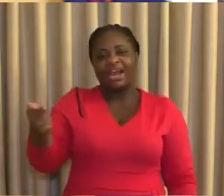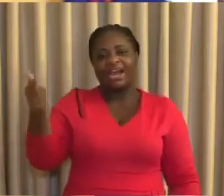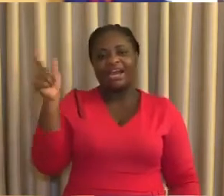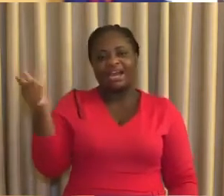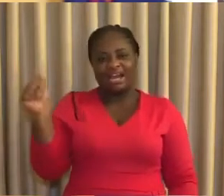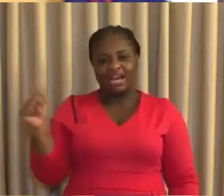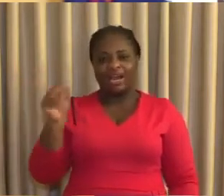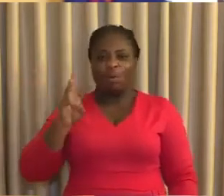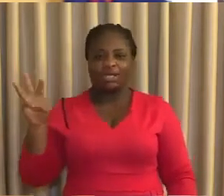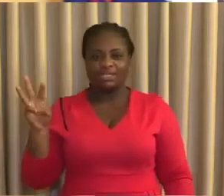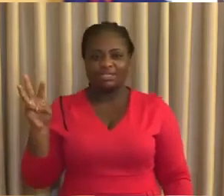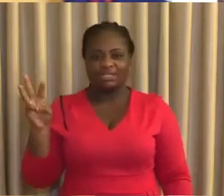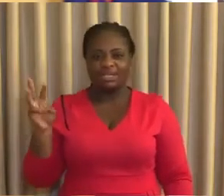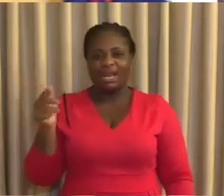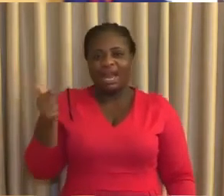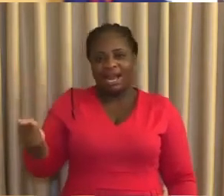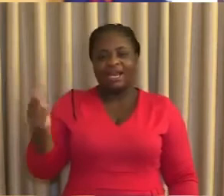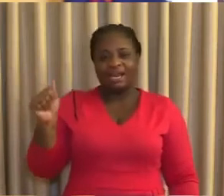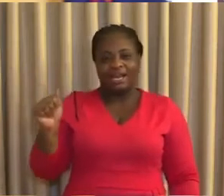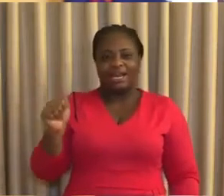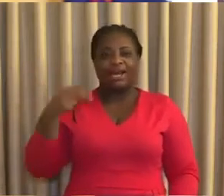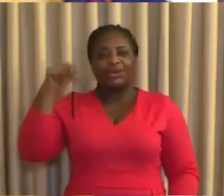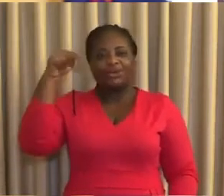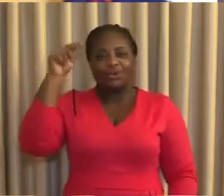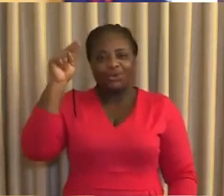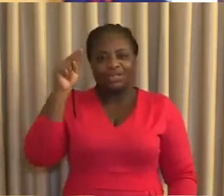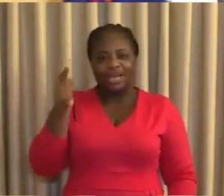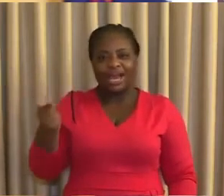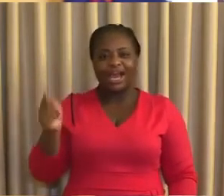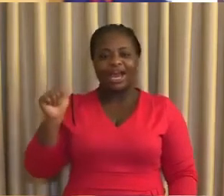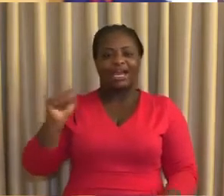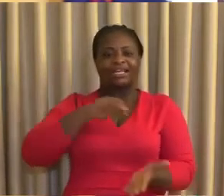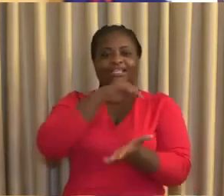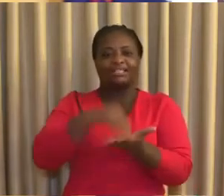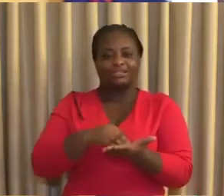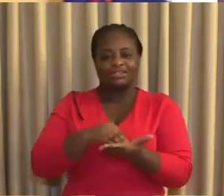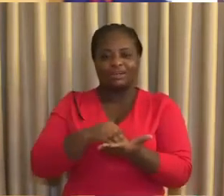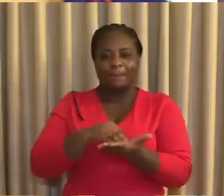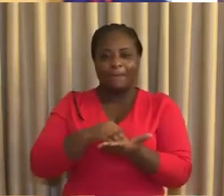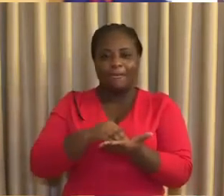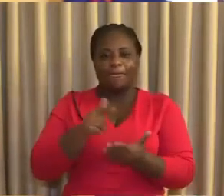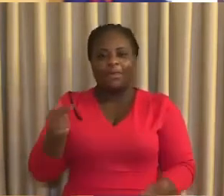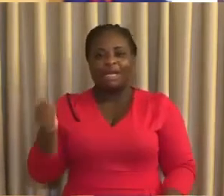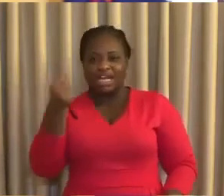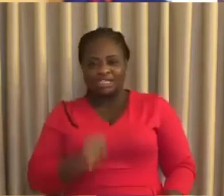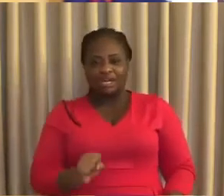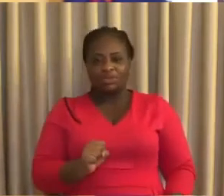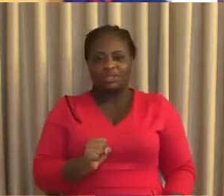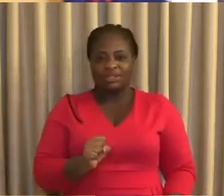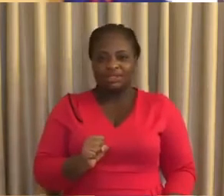North Municipality, Gan Central Municipality, Gan South Municipality, Gan